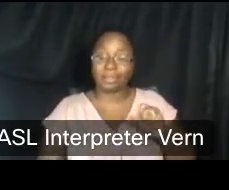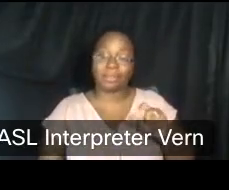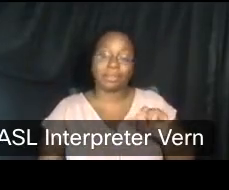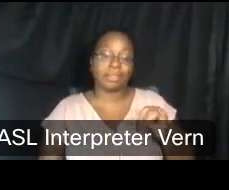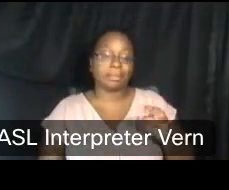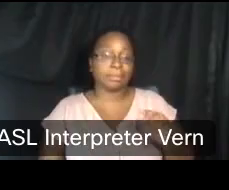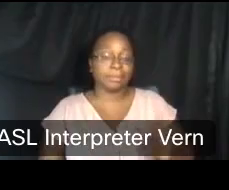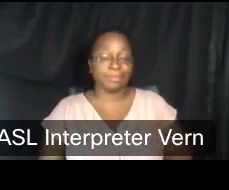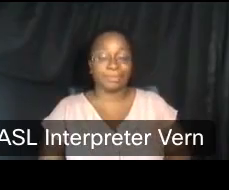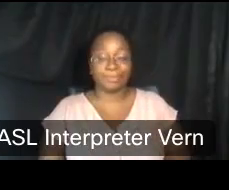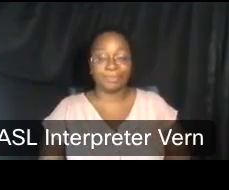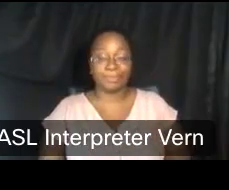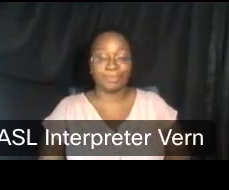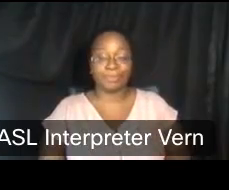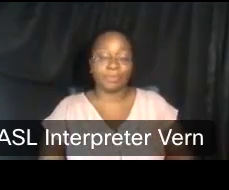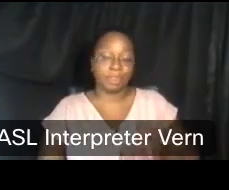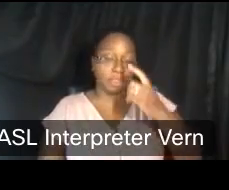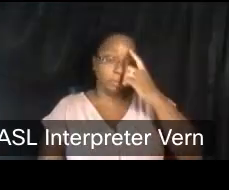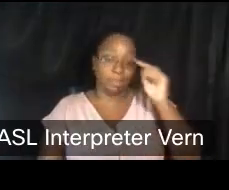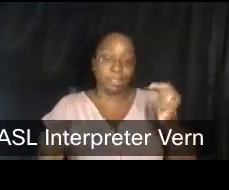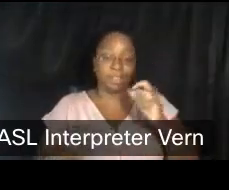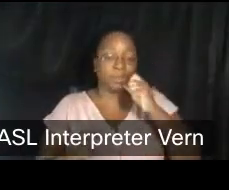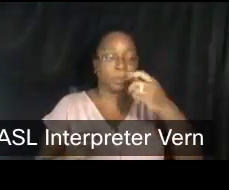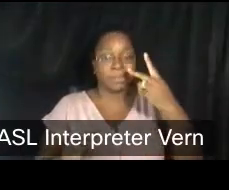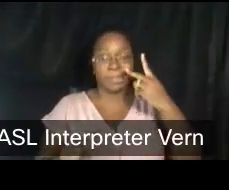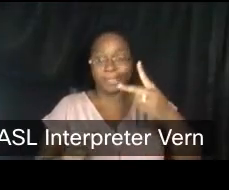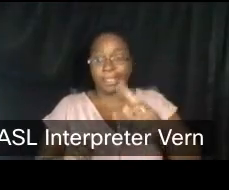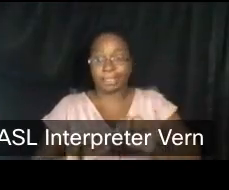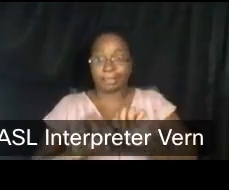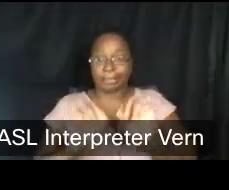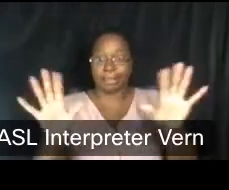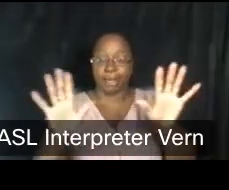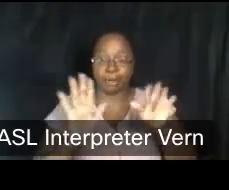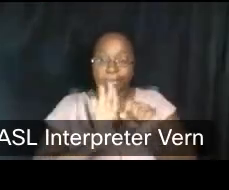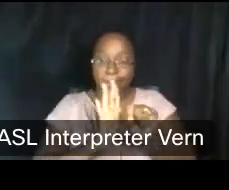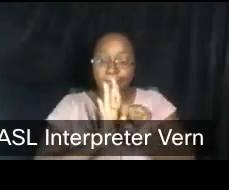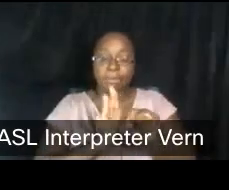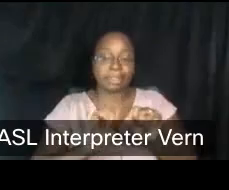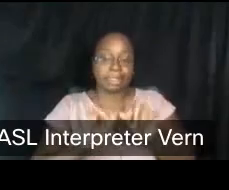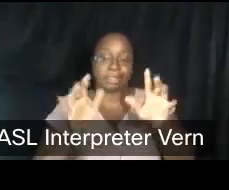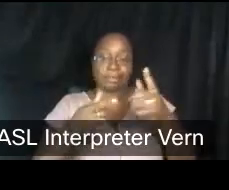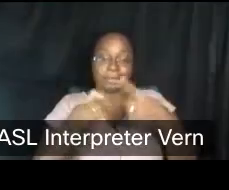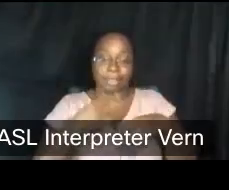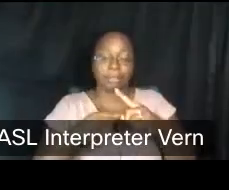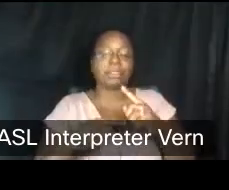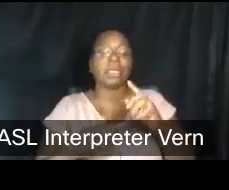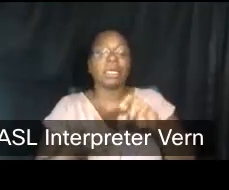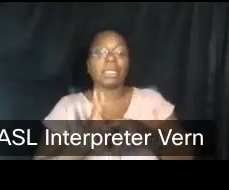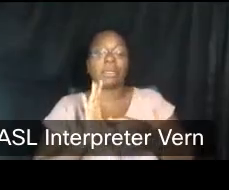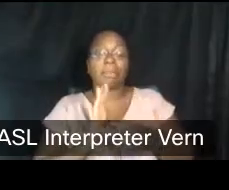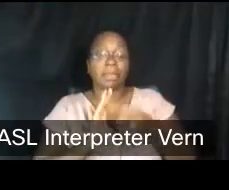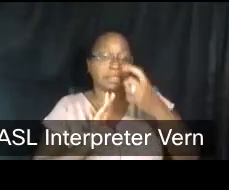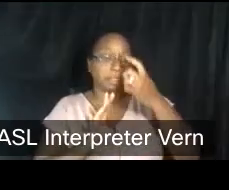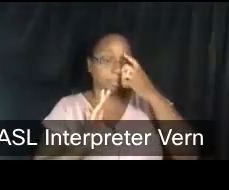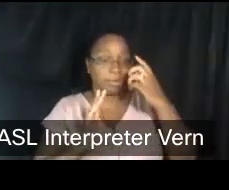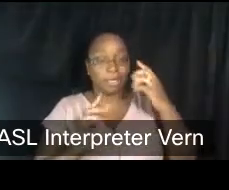Because brain injury may not show any obvious signs or symptoms, experiences of brain injury can appear to be related to